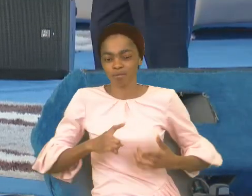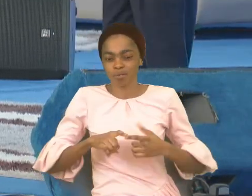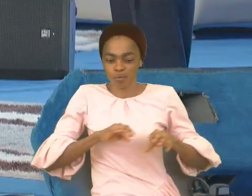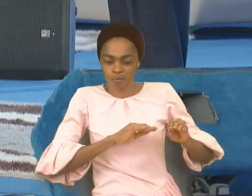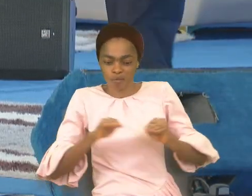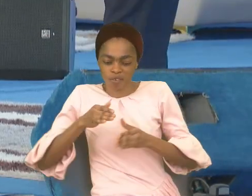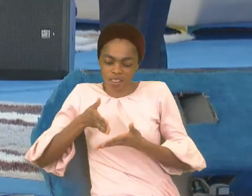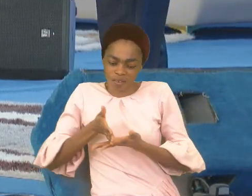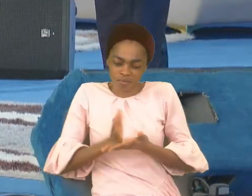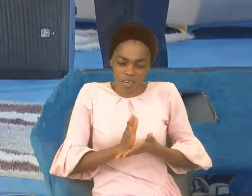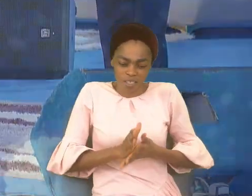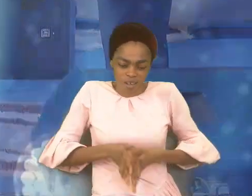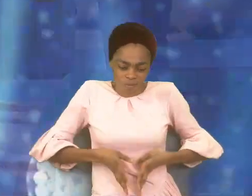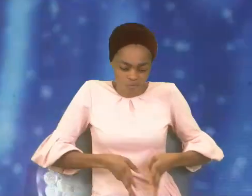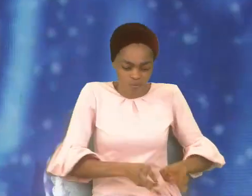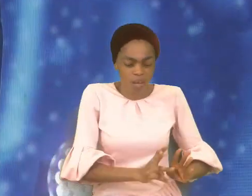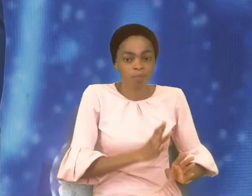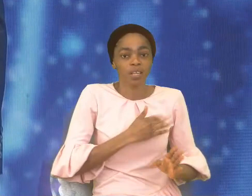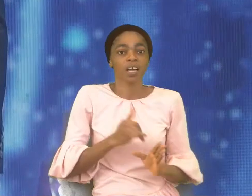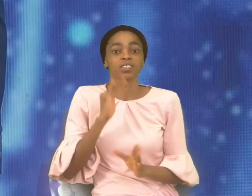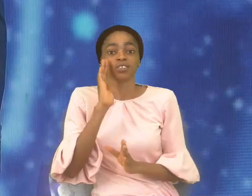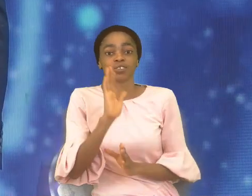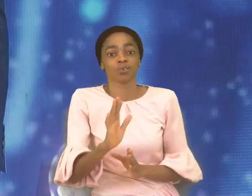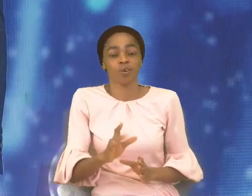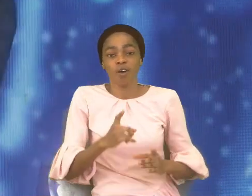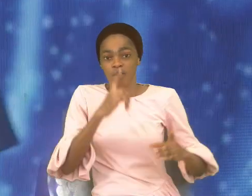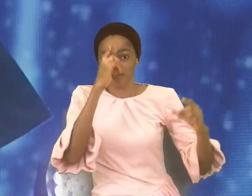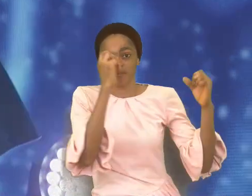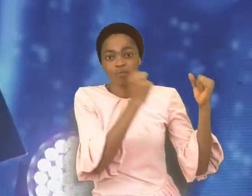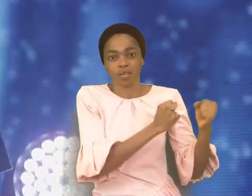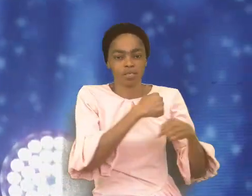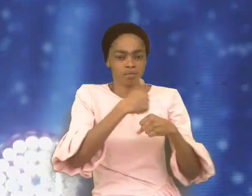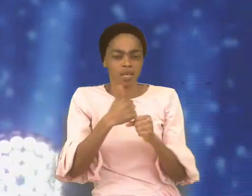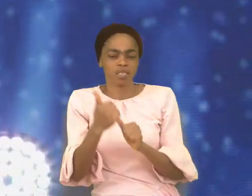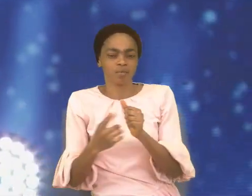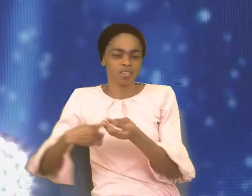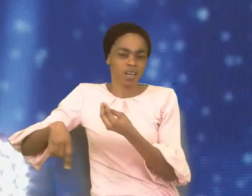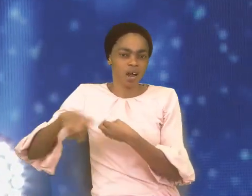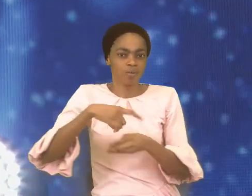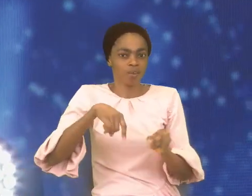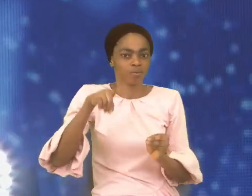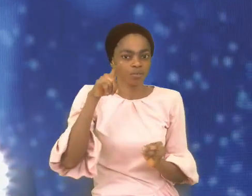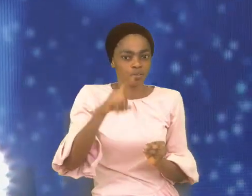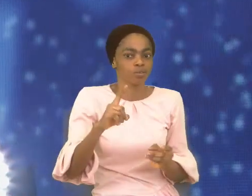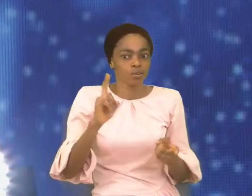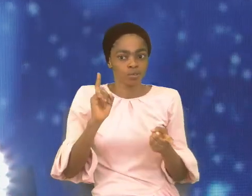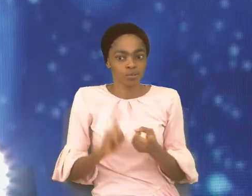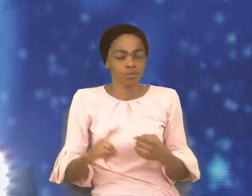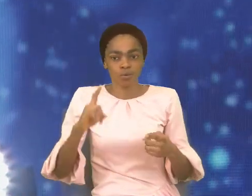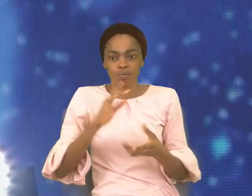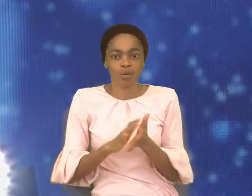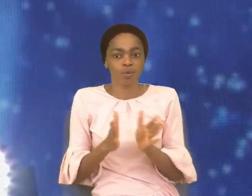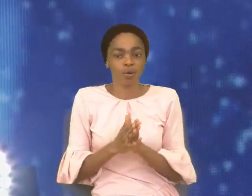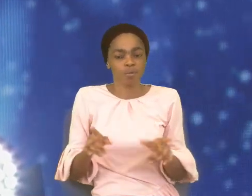you to now take you as you are. You know, if you don't have the faith that